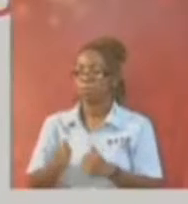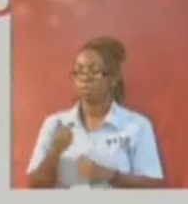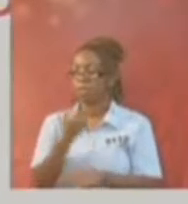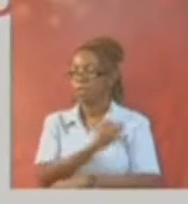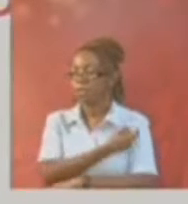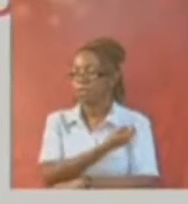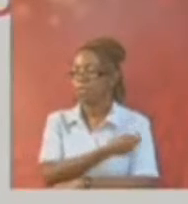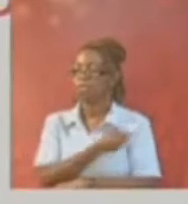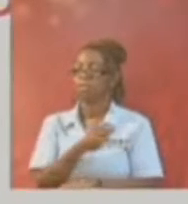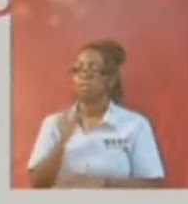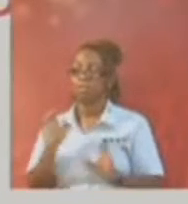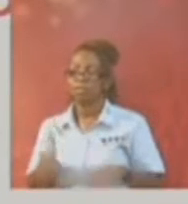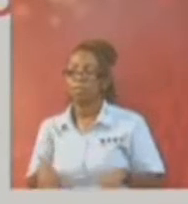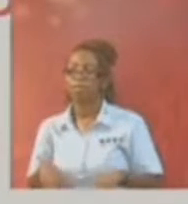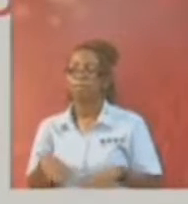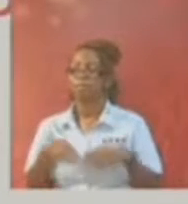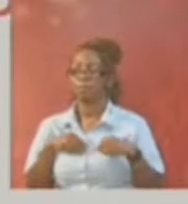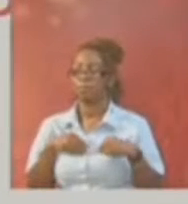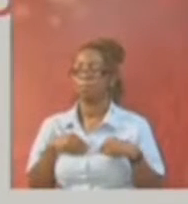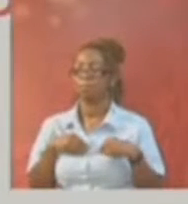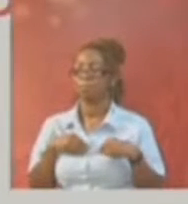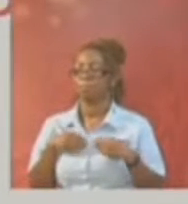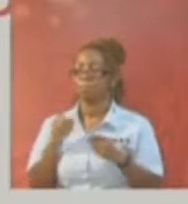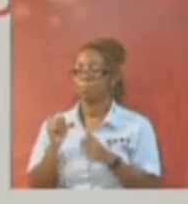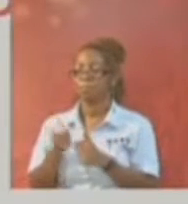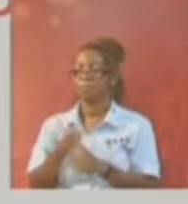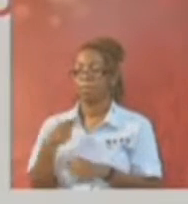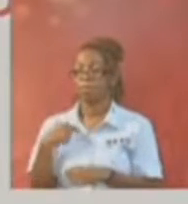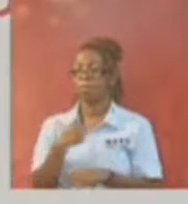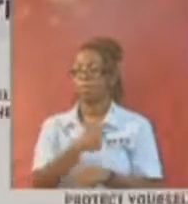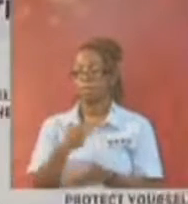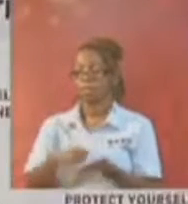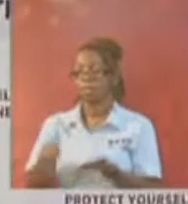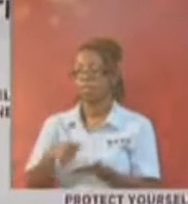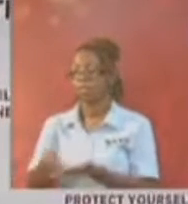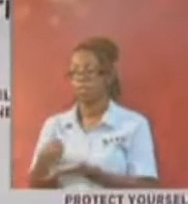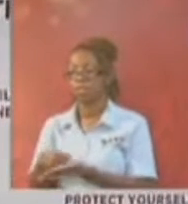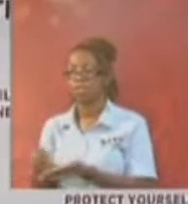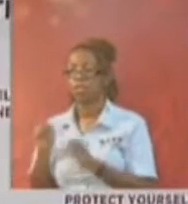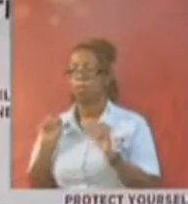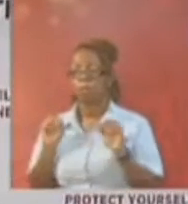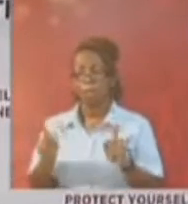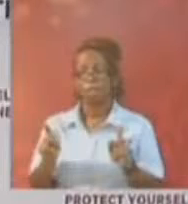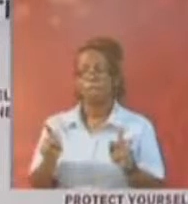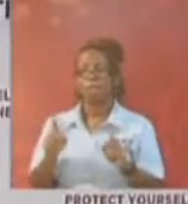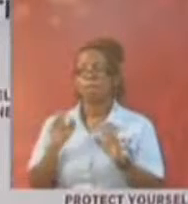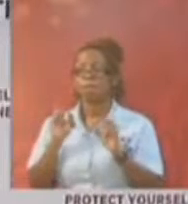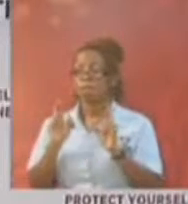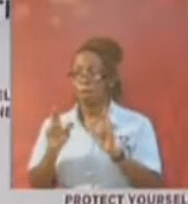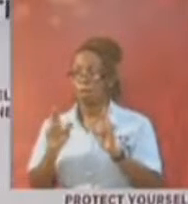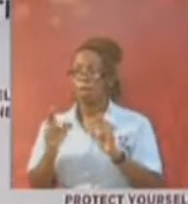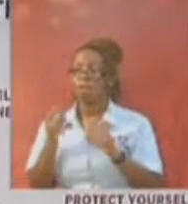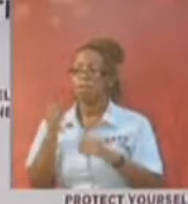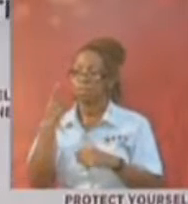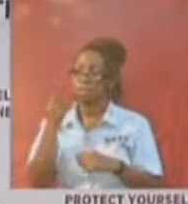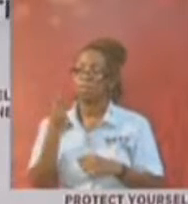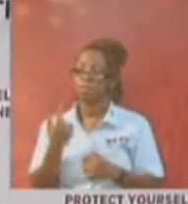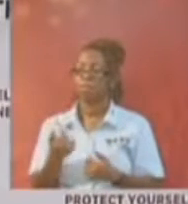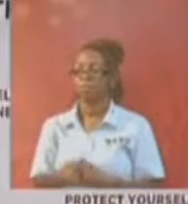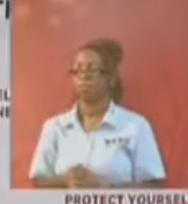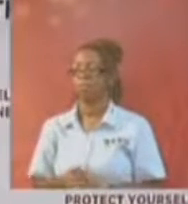clarifies the process and answers the question. Thank you very much, Dr. Hines. We now go to Wired 868.